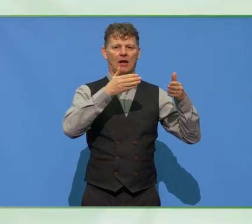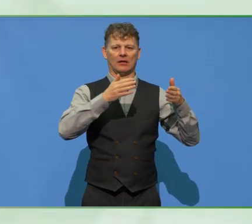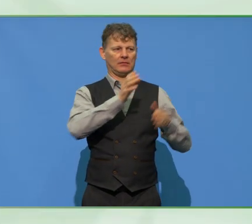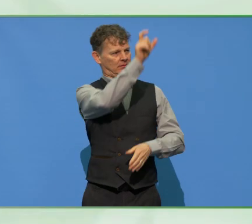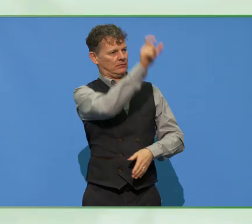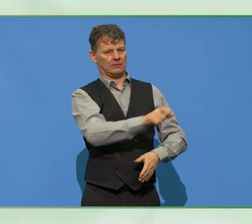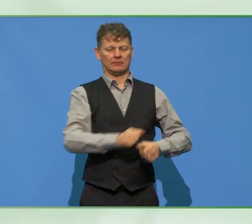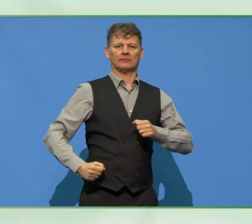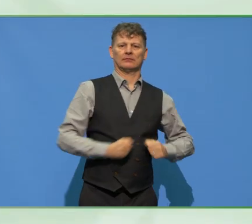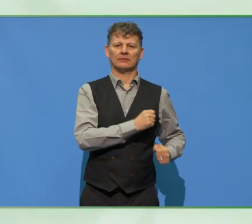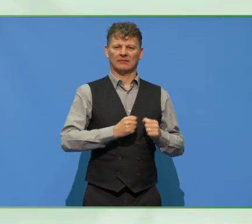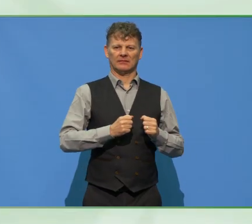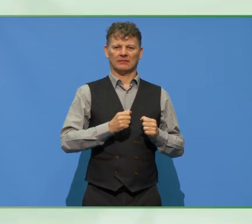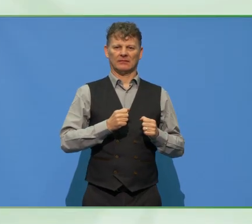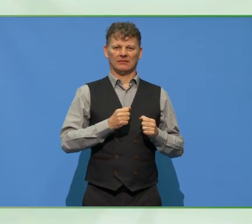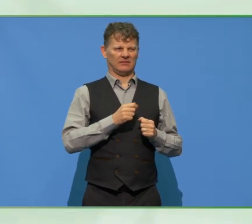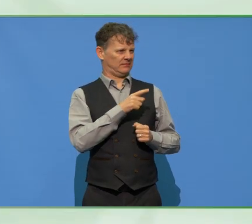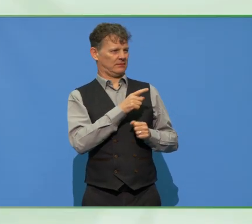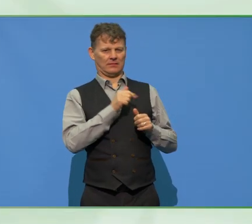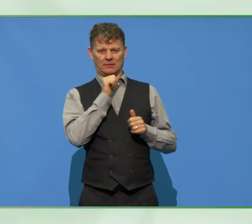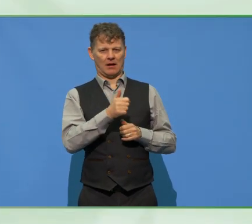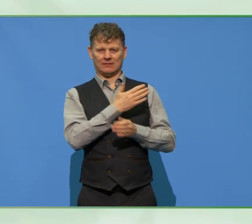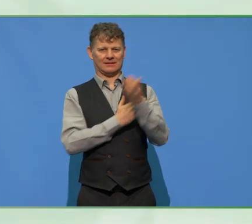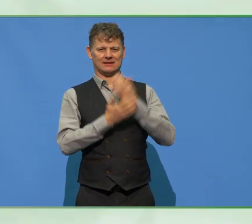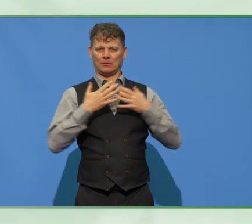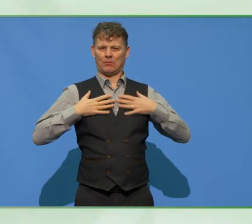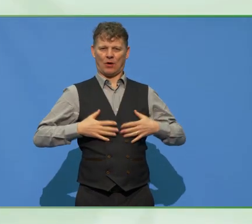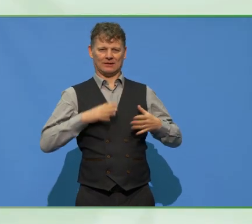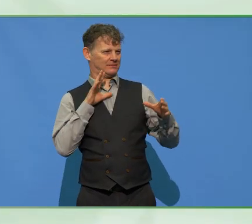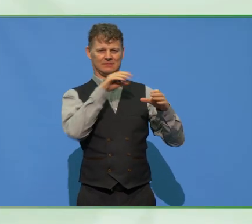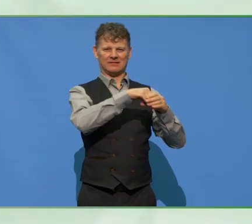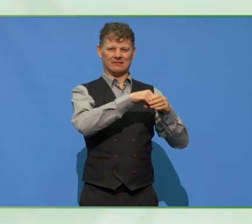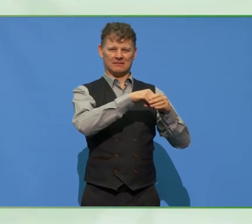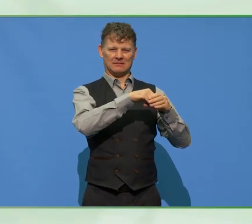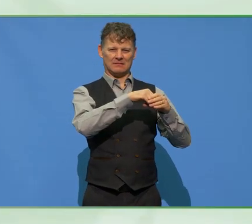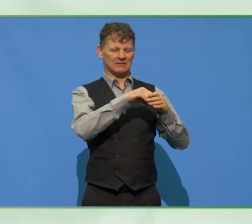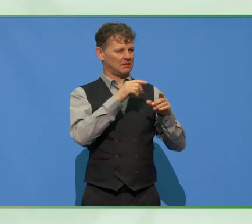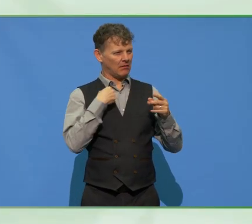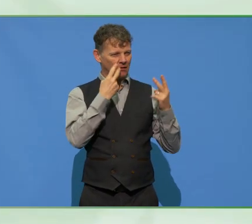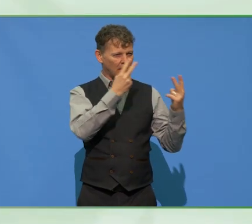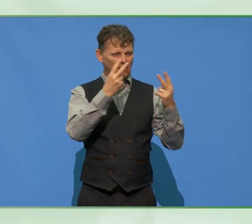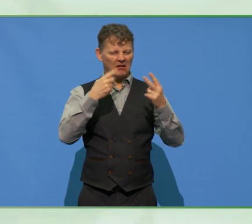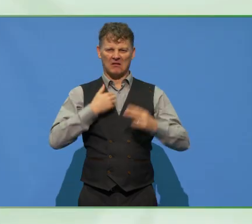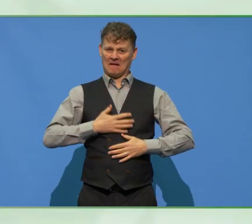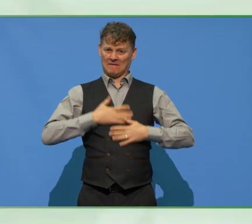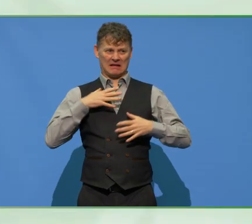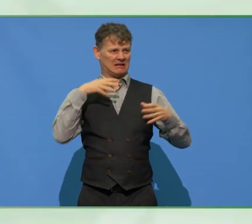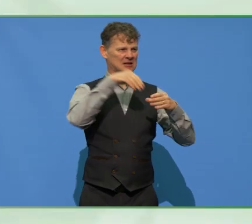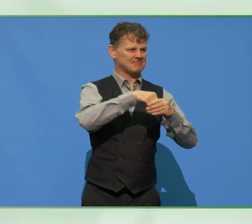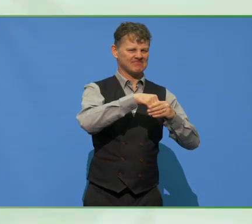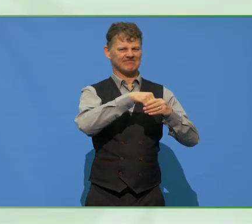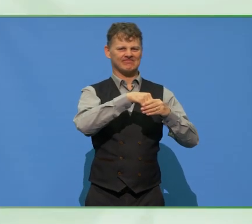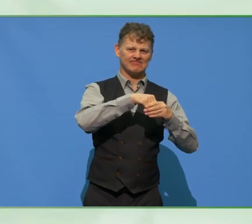strength, which can subtly send the message that only some of us belong there. But inclusion